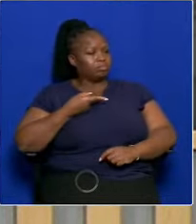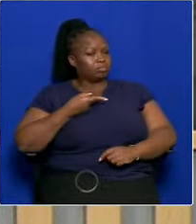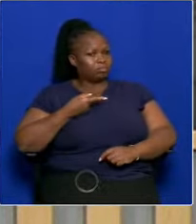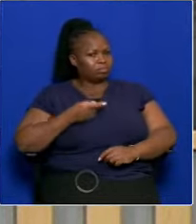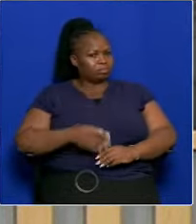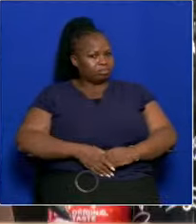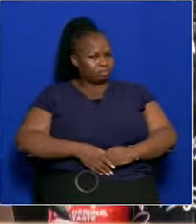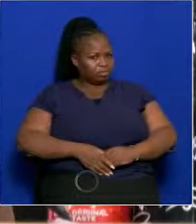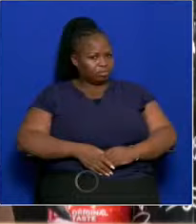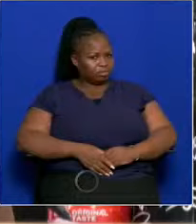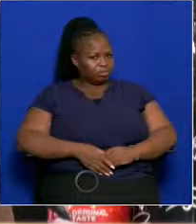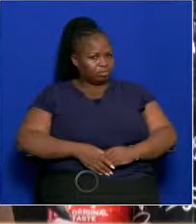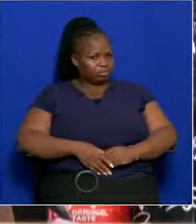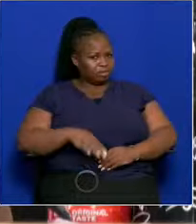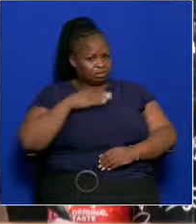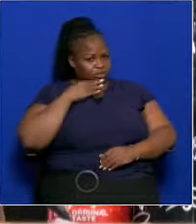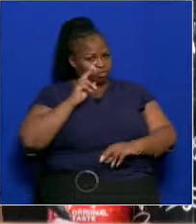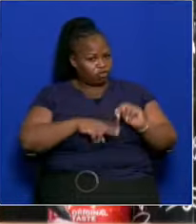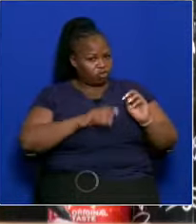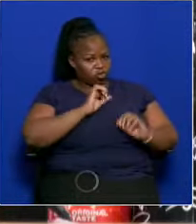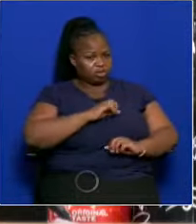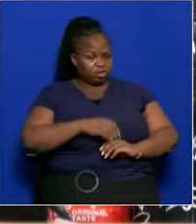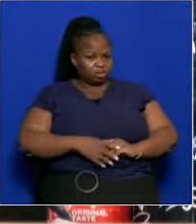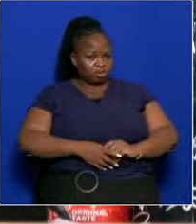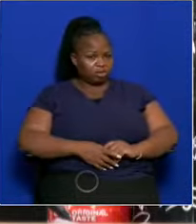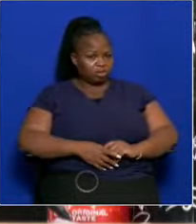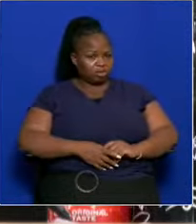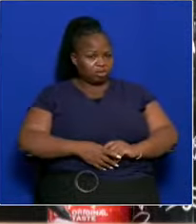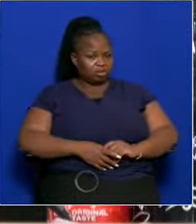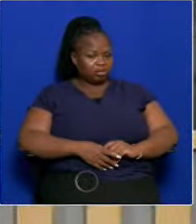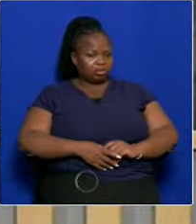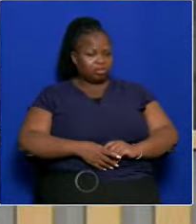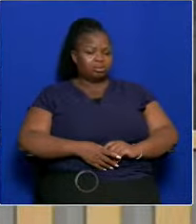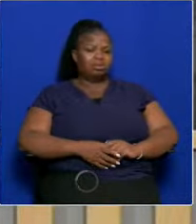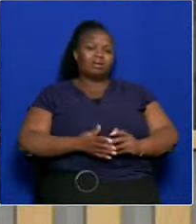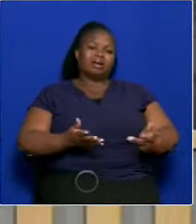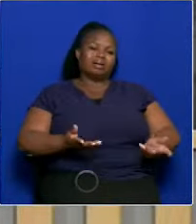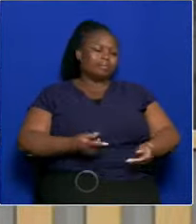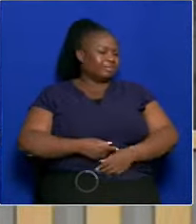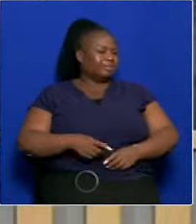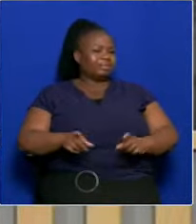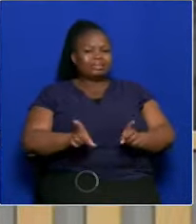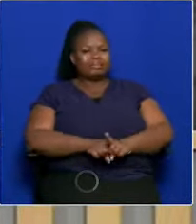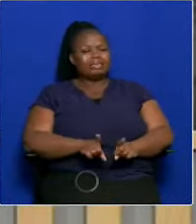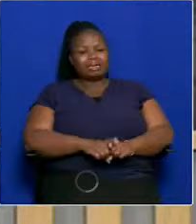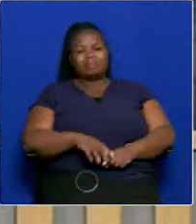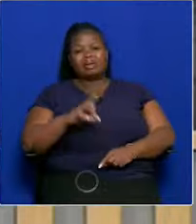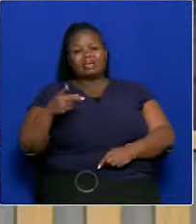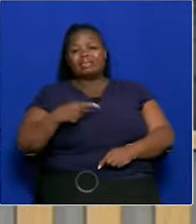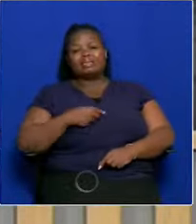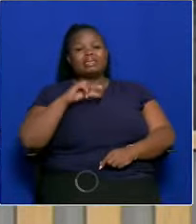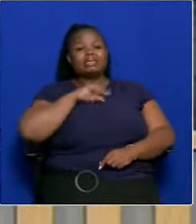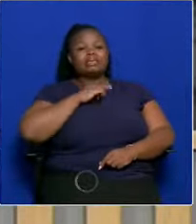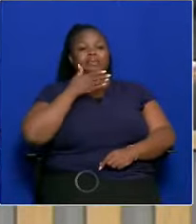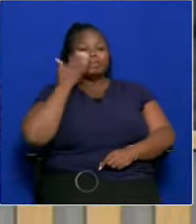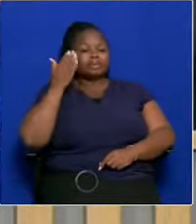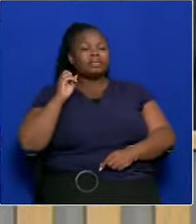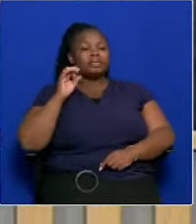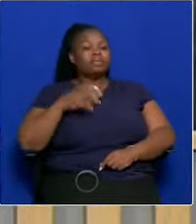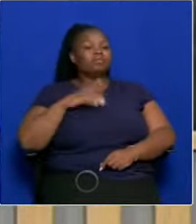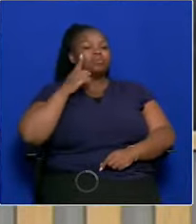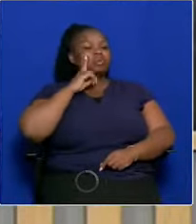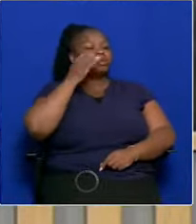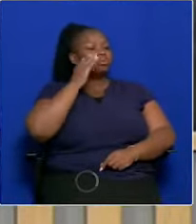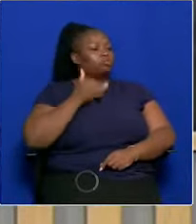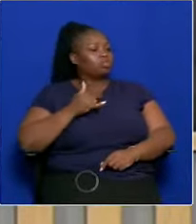you? The guilty one, yes. But even these ones which he was not found guilty, if I have checked, it would